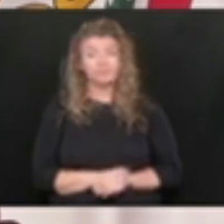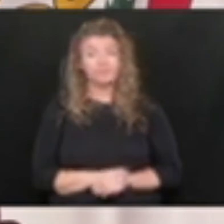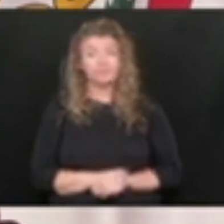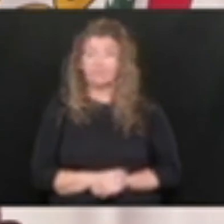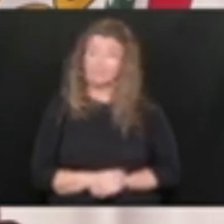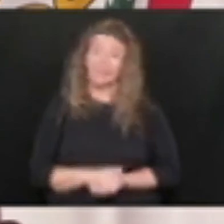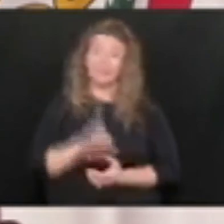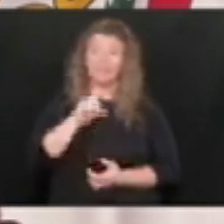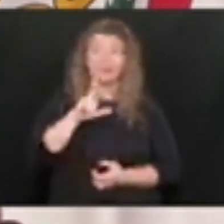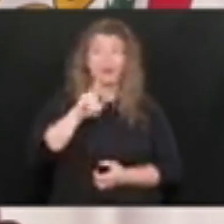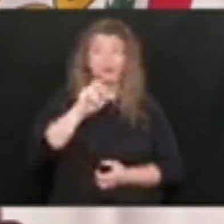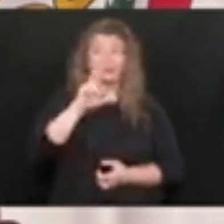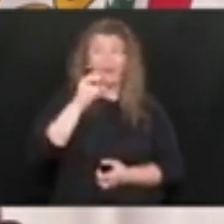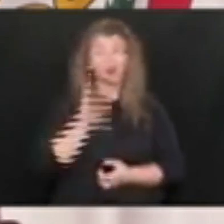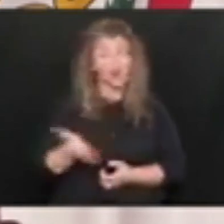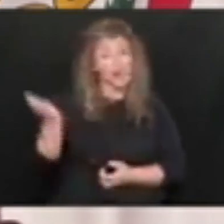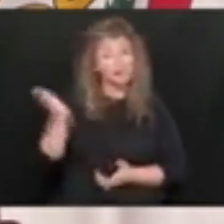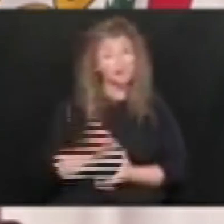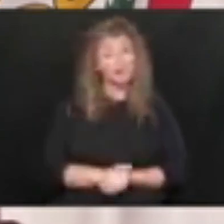Dr. Marsh, take it from there, please.